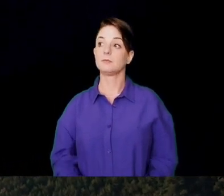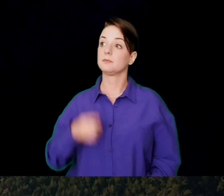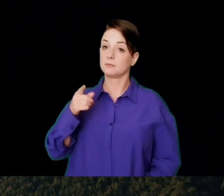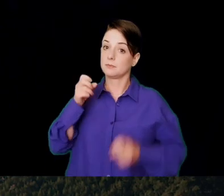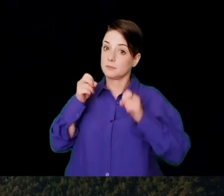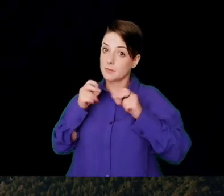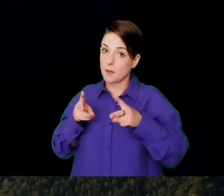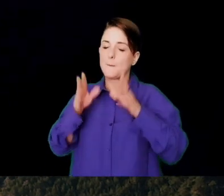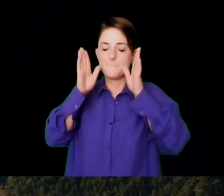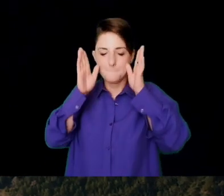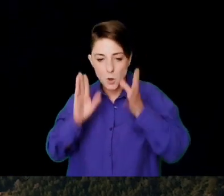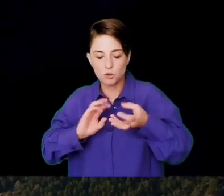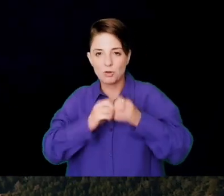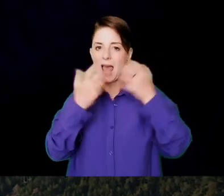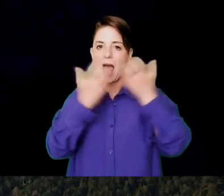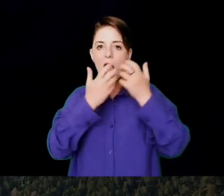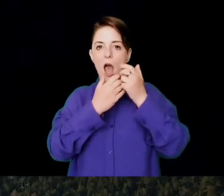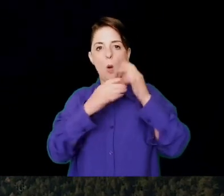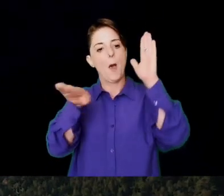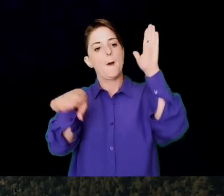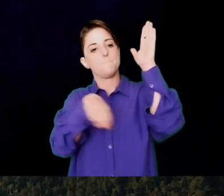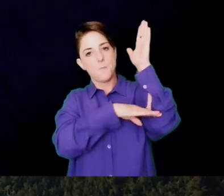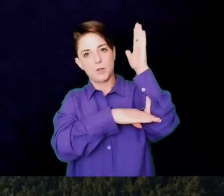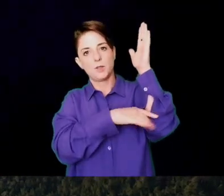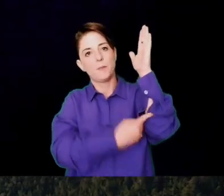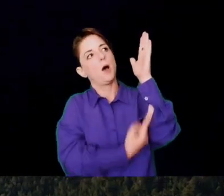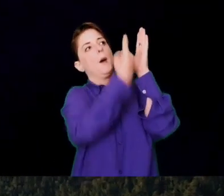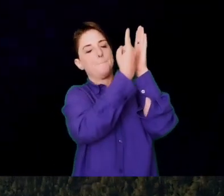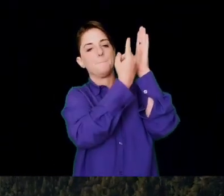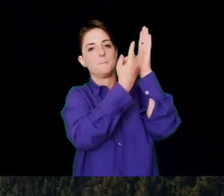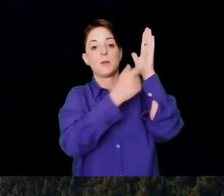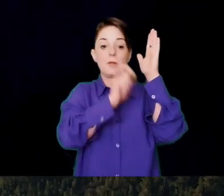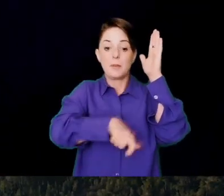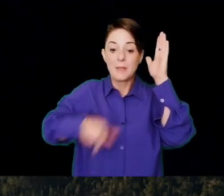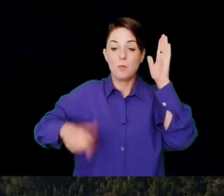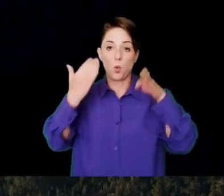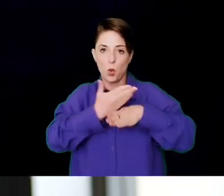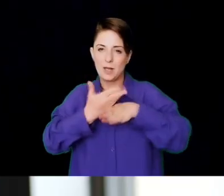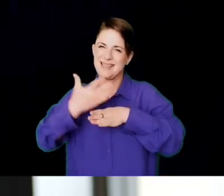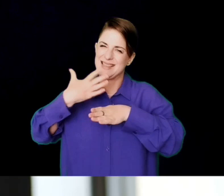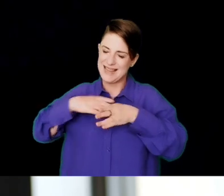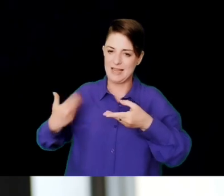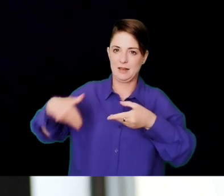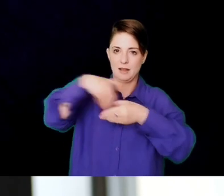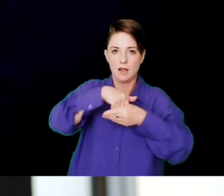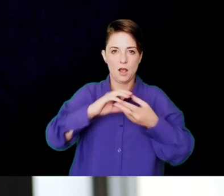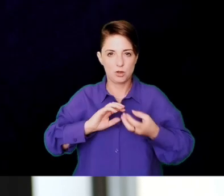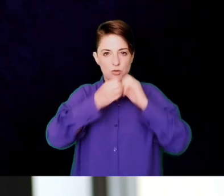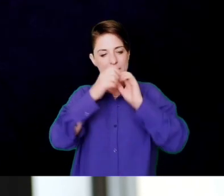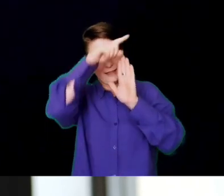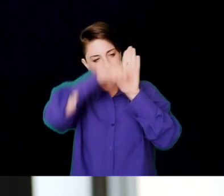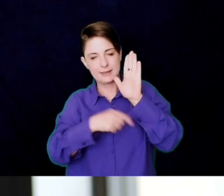This type of thing has to be created bottom up from the folks who will be affected need to have a say, a part